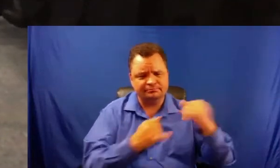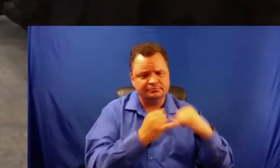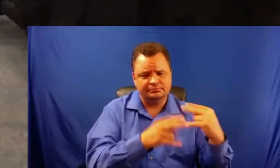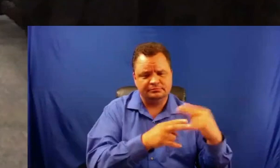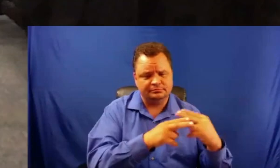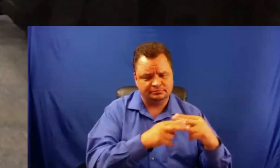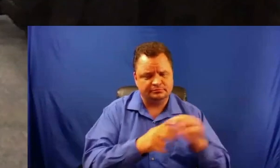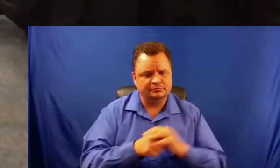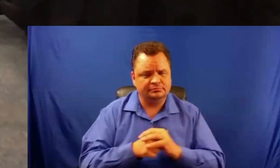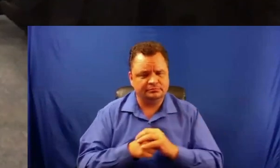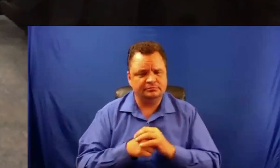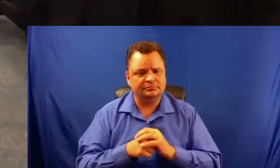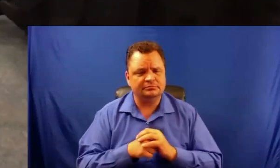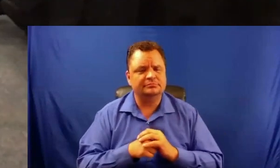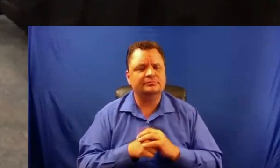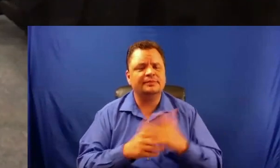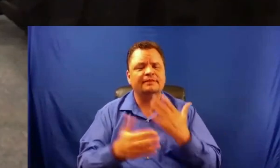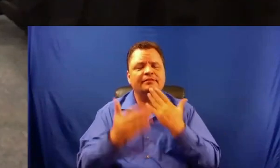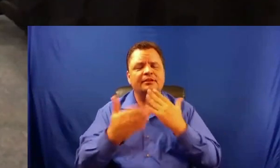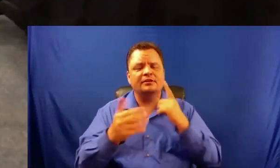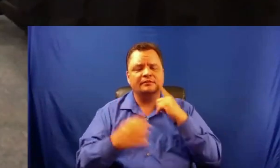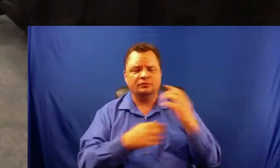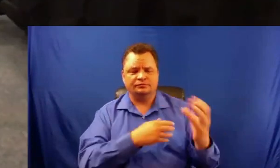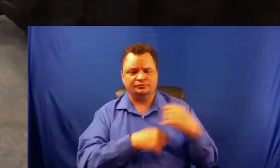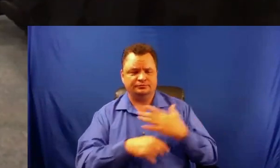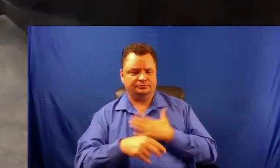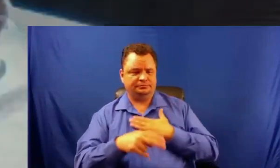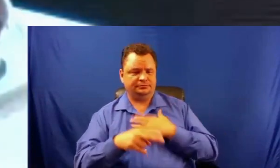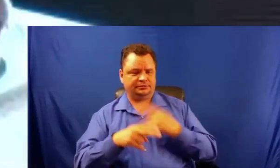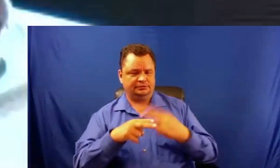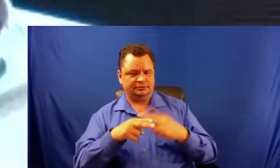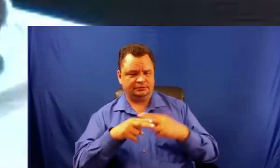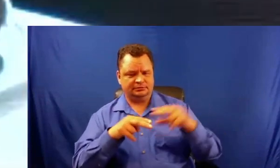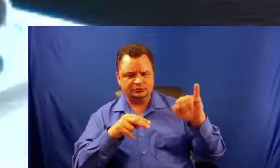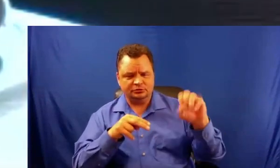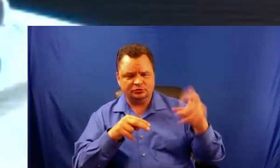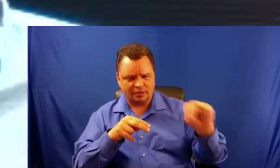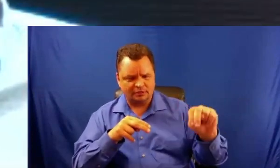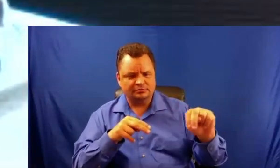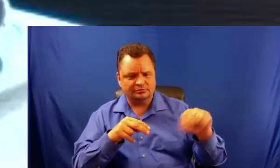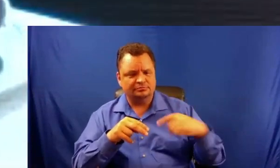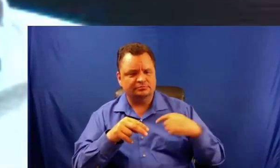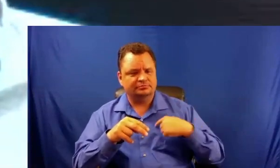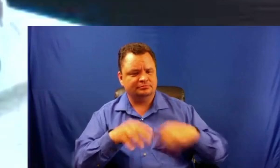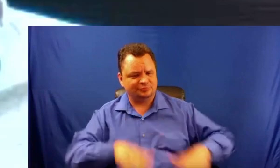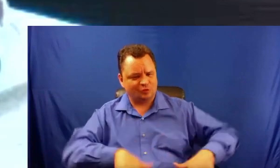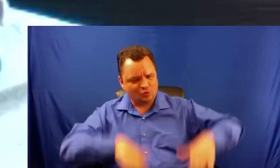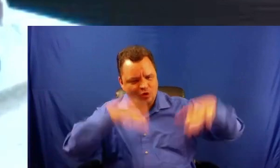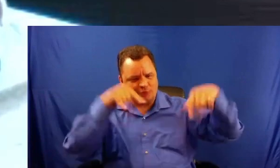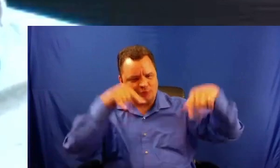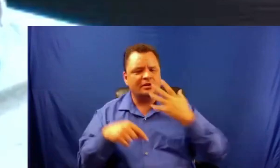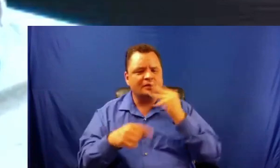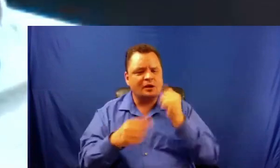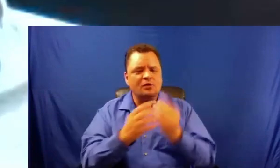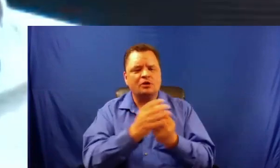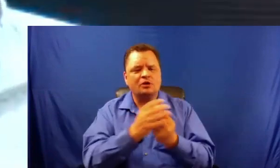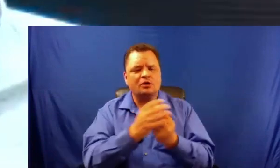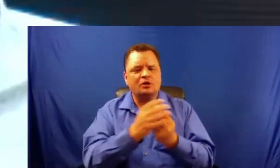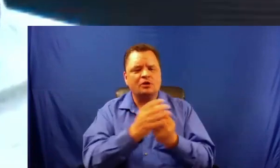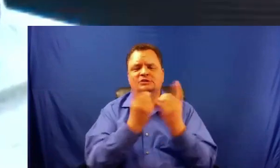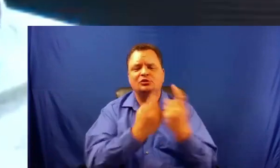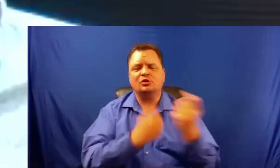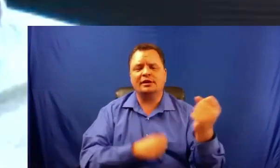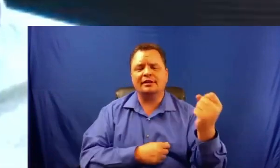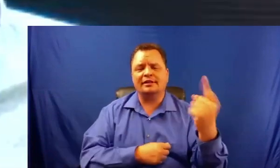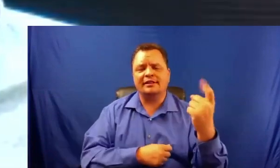Thank you. Good morning. My name is Jason Jorgensen. I am a native to Colorado Springs. I do serve on the D11 school board, but I am only speaking on behalf